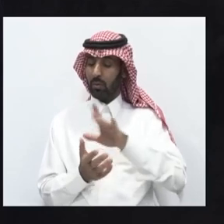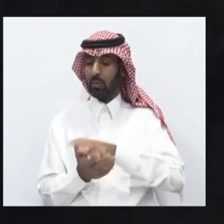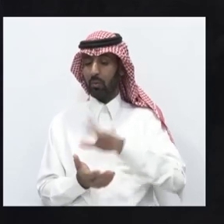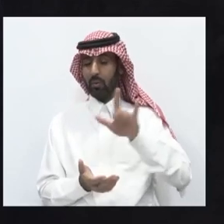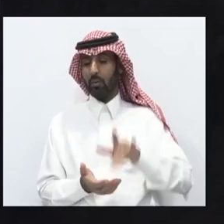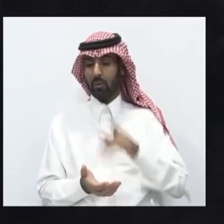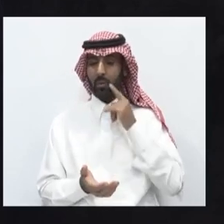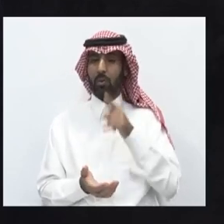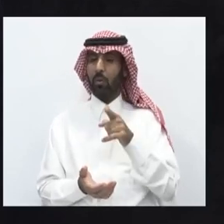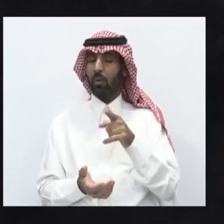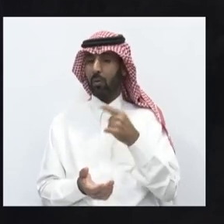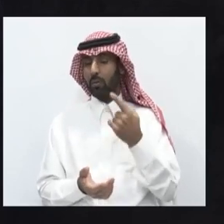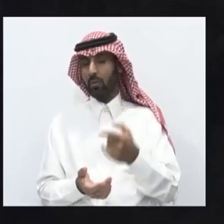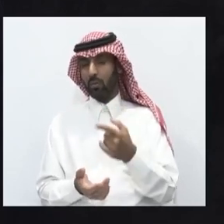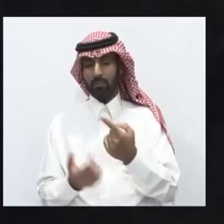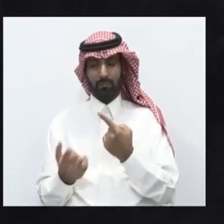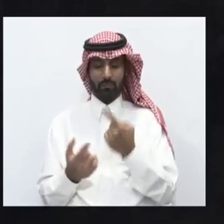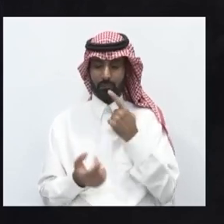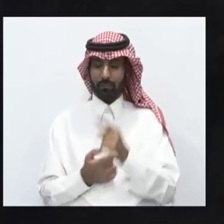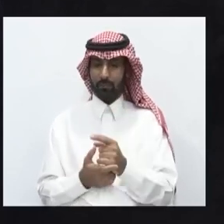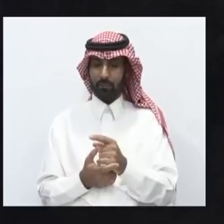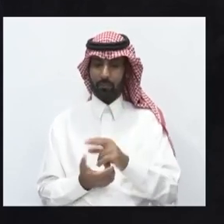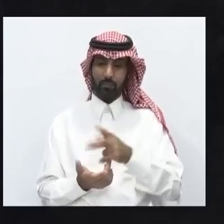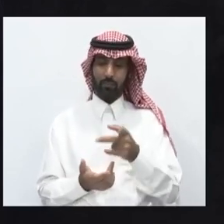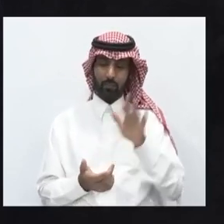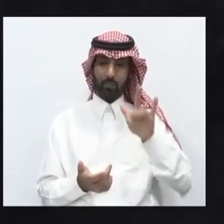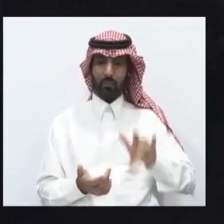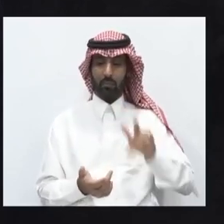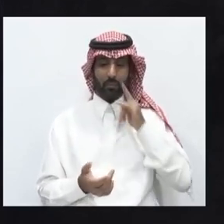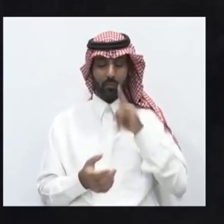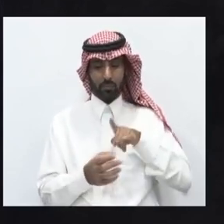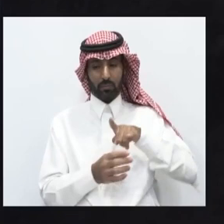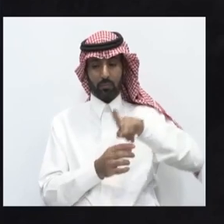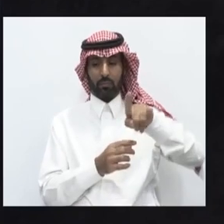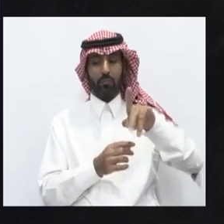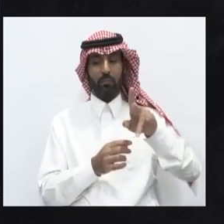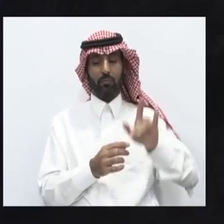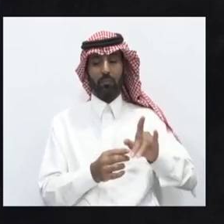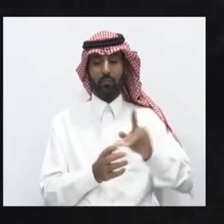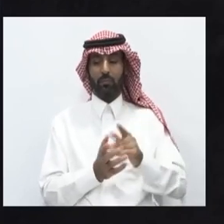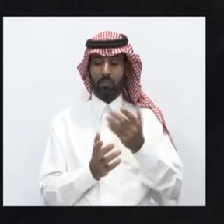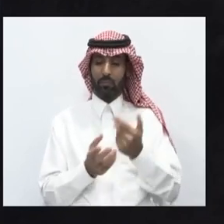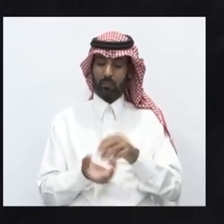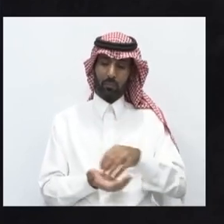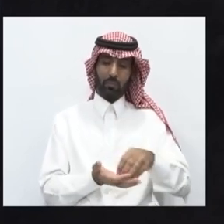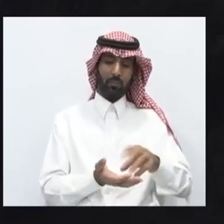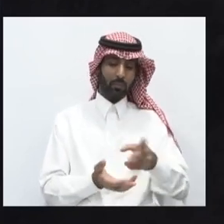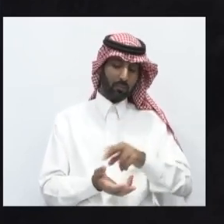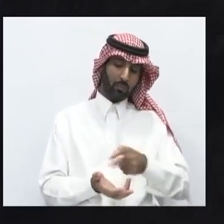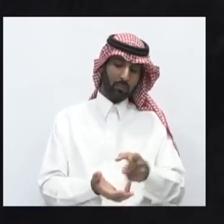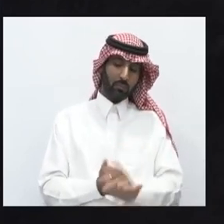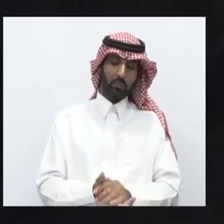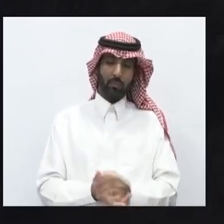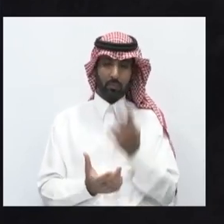you even yourself that you wanted to change your seat. Have you seen a problem like that before? So if you